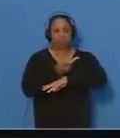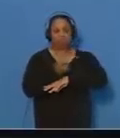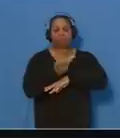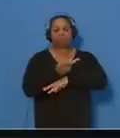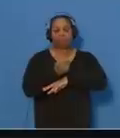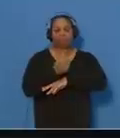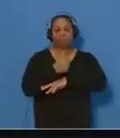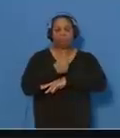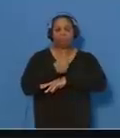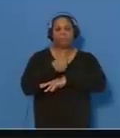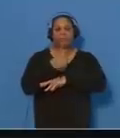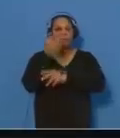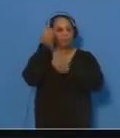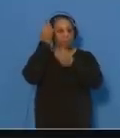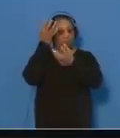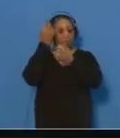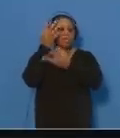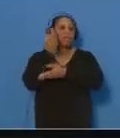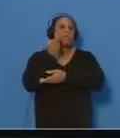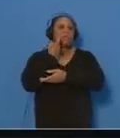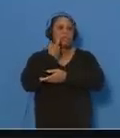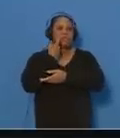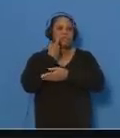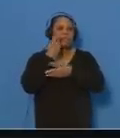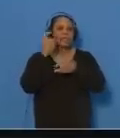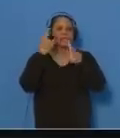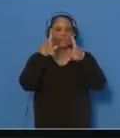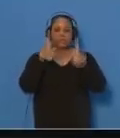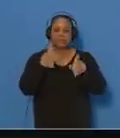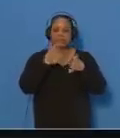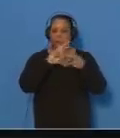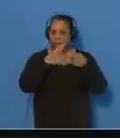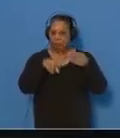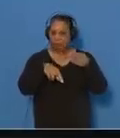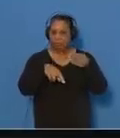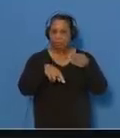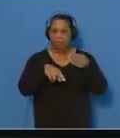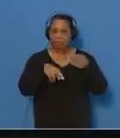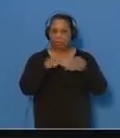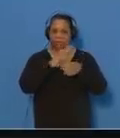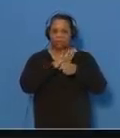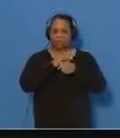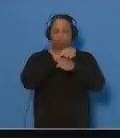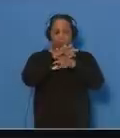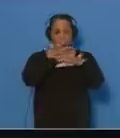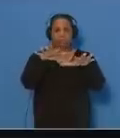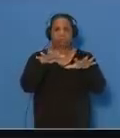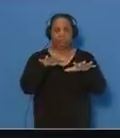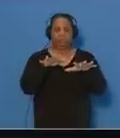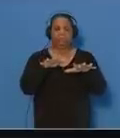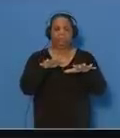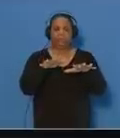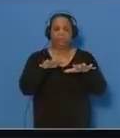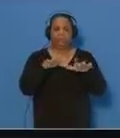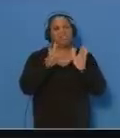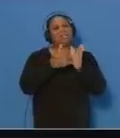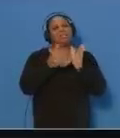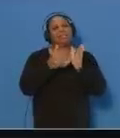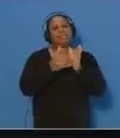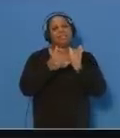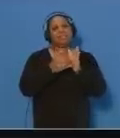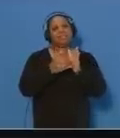I will give an update on the latest test results received regarding COVID-19, reiterate the